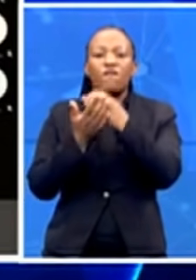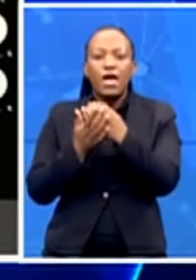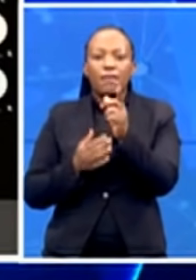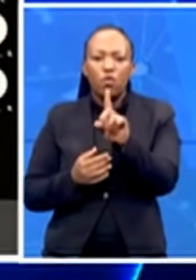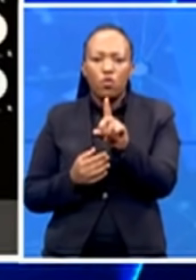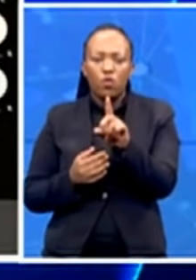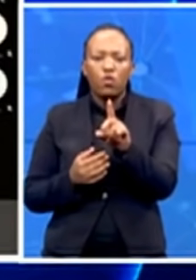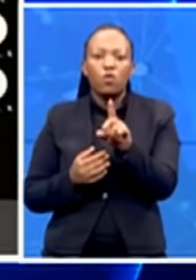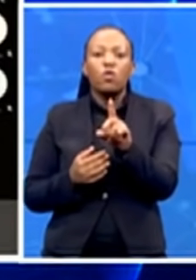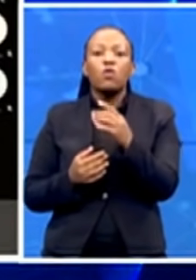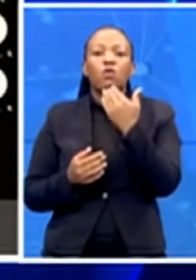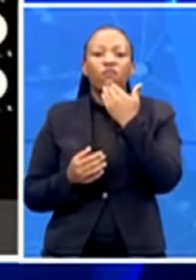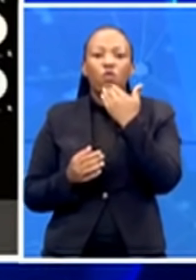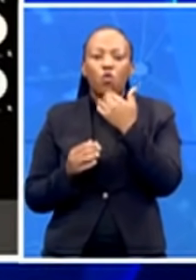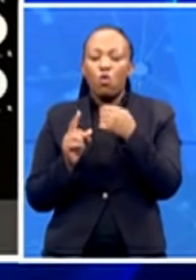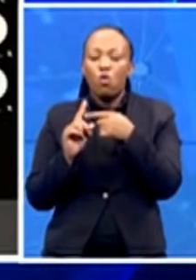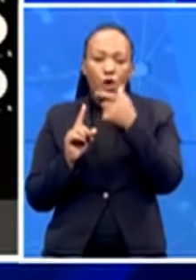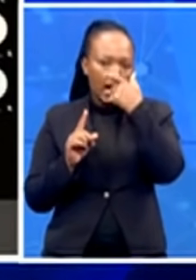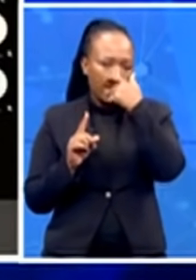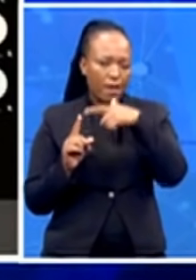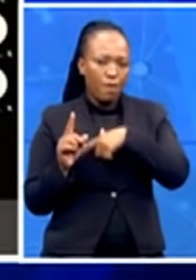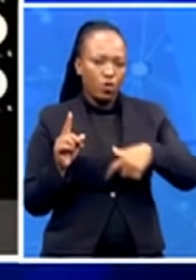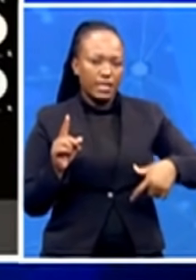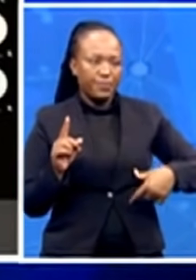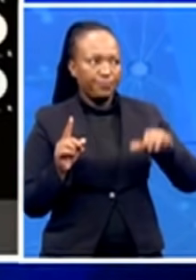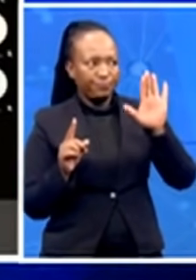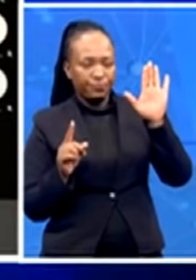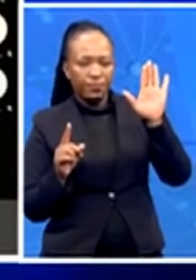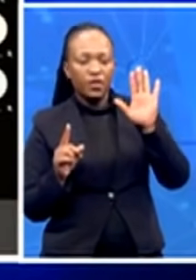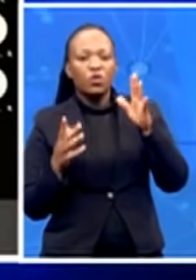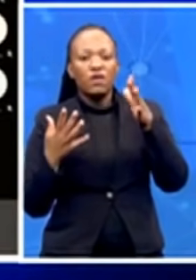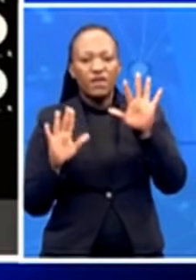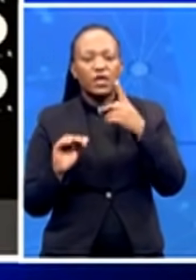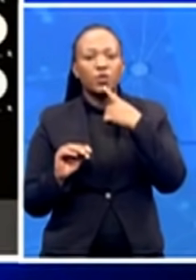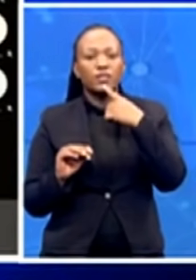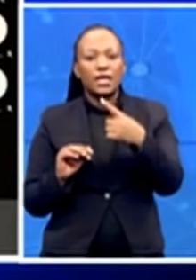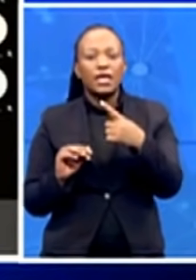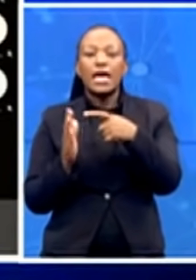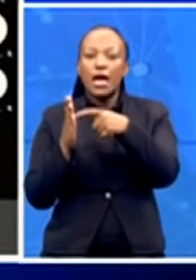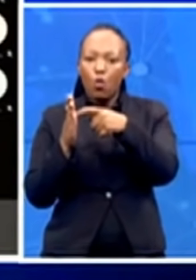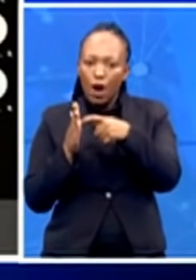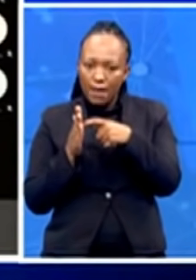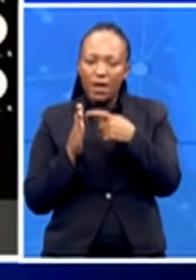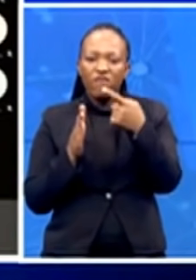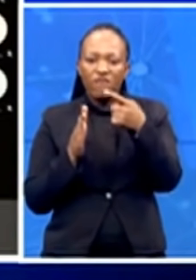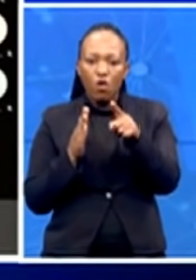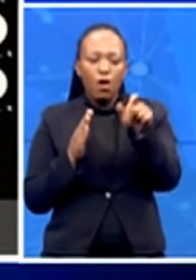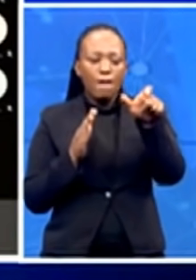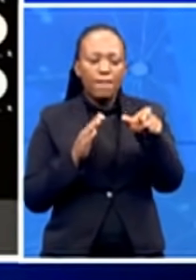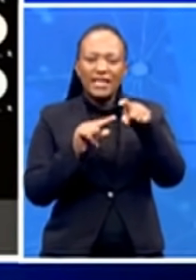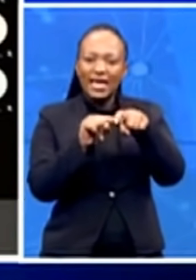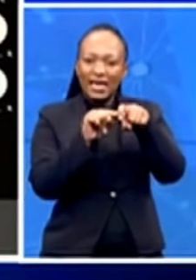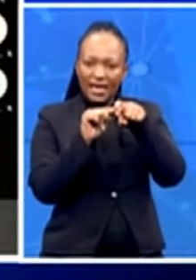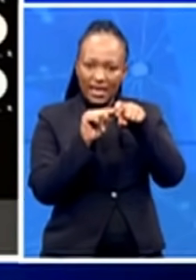Ramaphosa, we pointed out that the mandatory requirements to effect such a suspension in terms of Rule